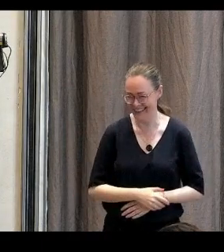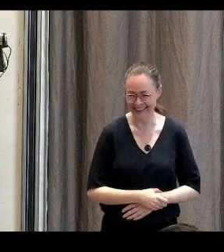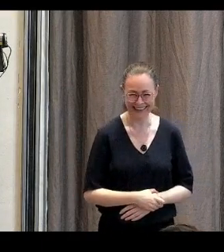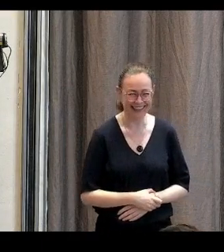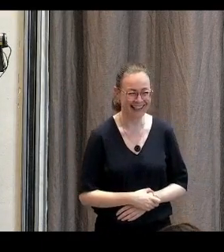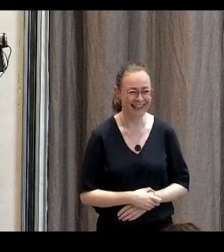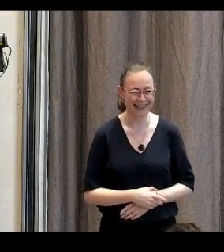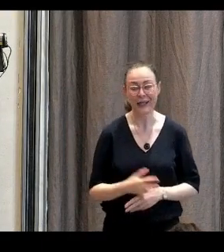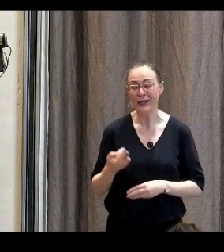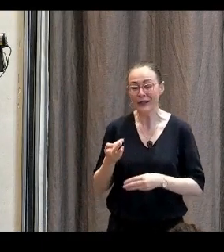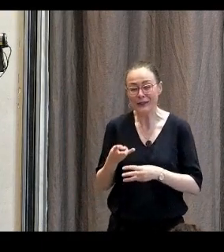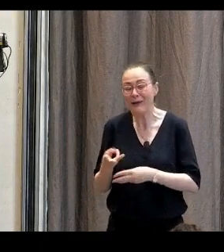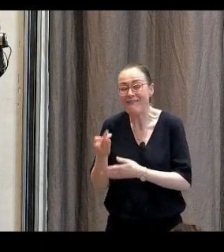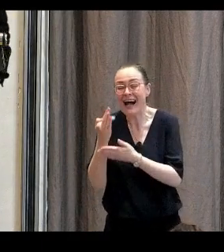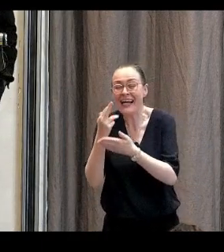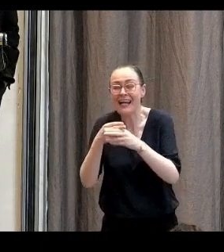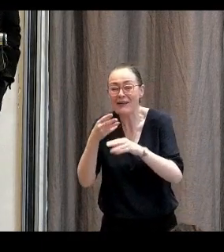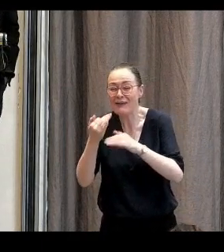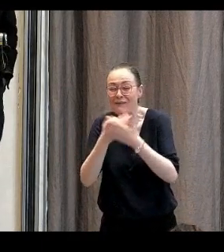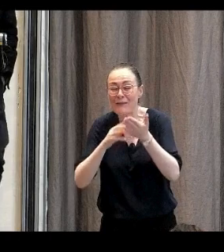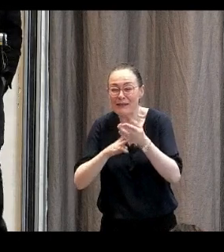We'll find out in a few minutes.